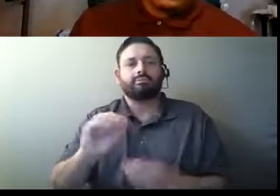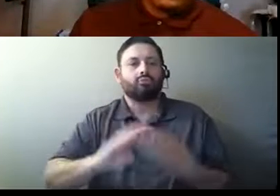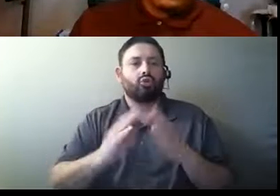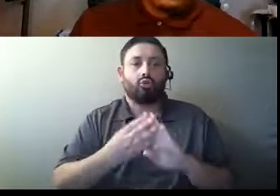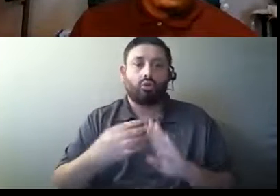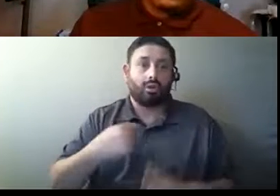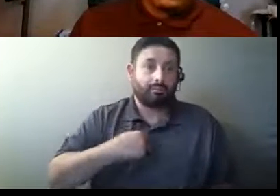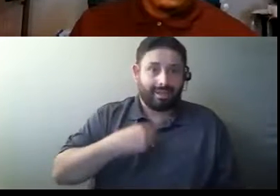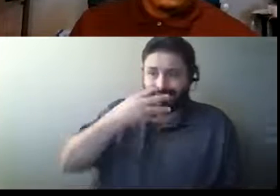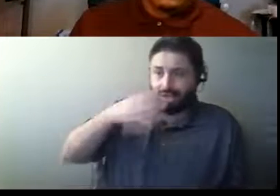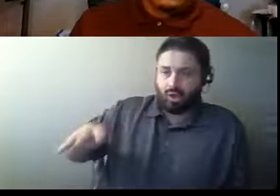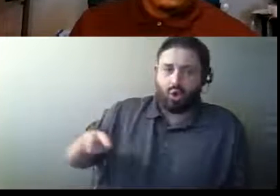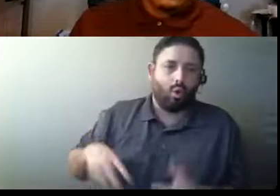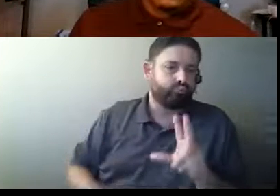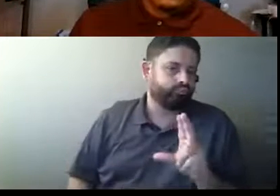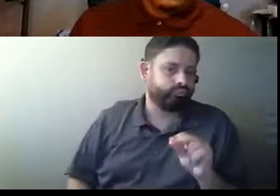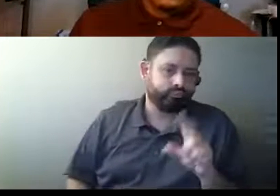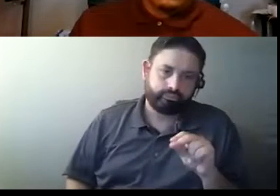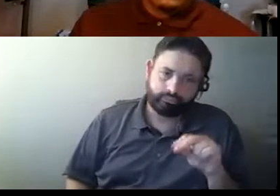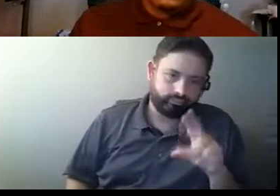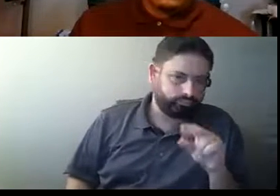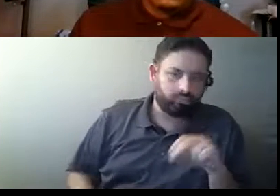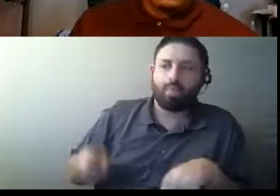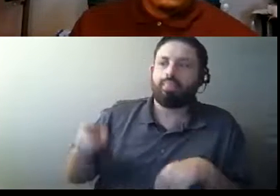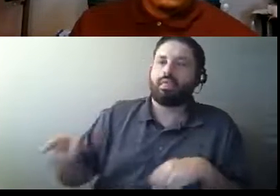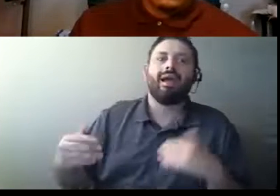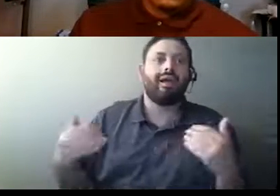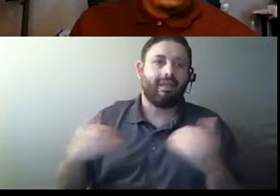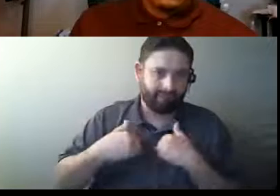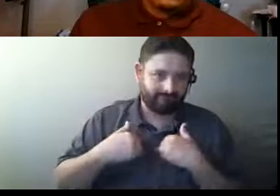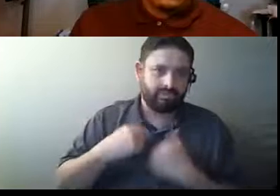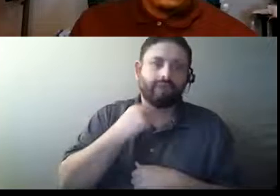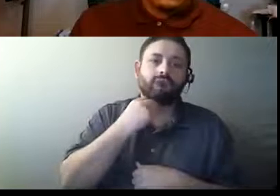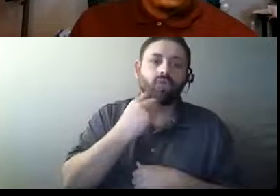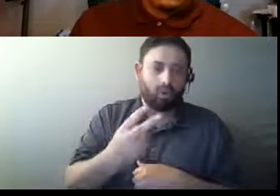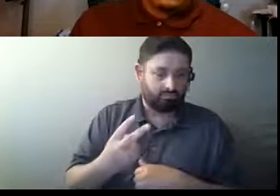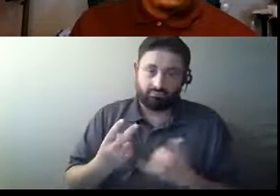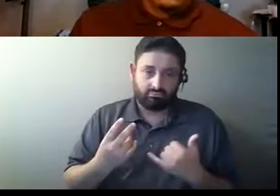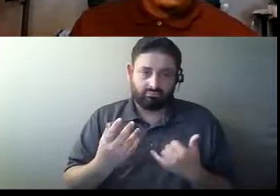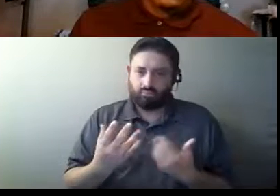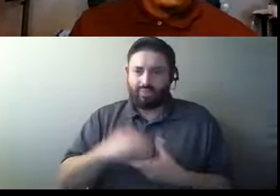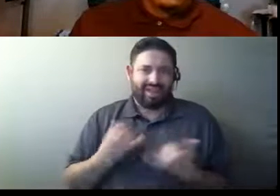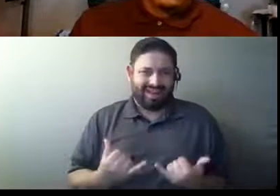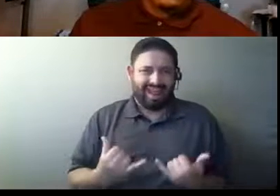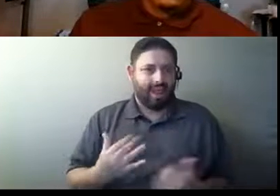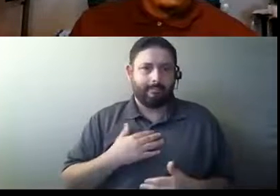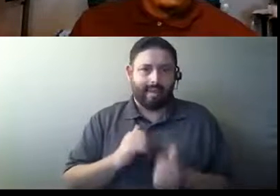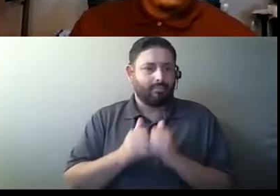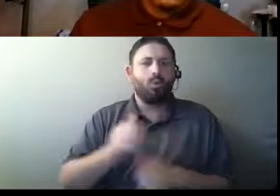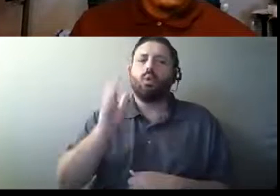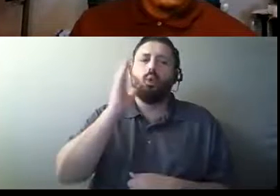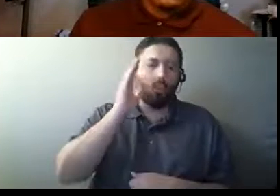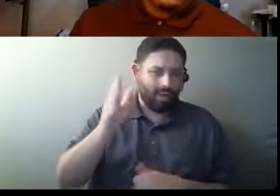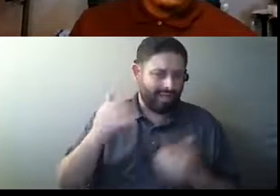out at all. We have a voice within my campaign. We'll have a voice within